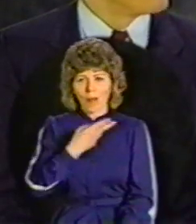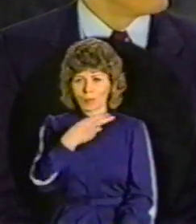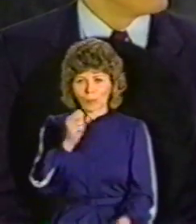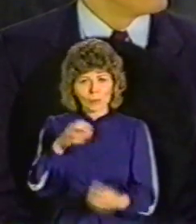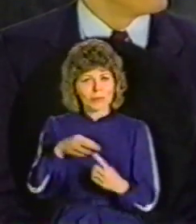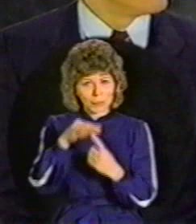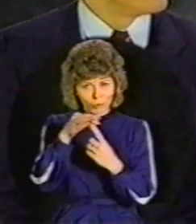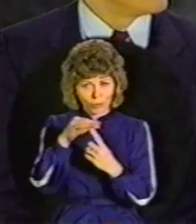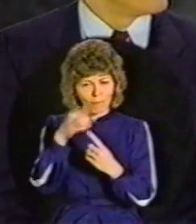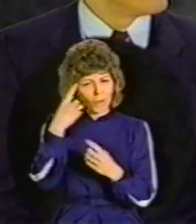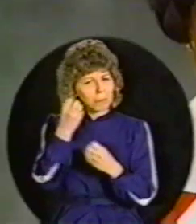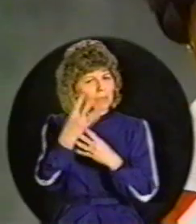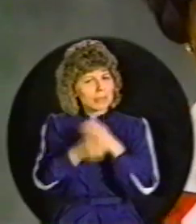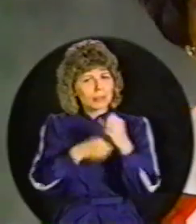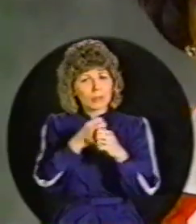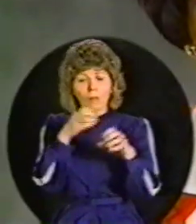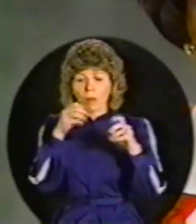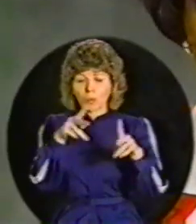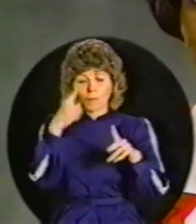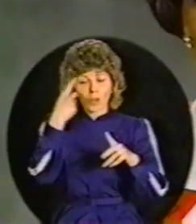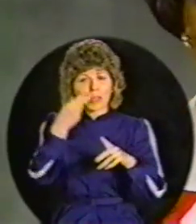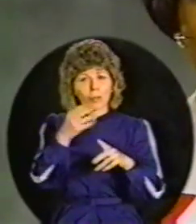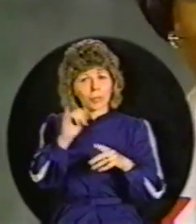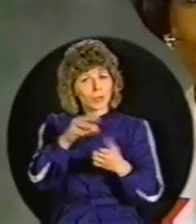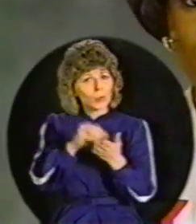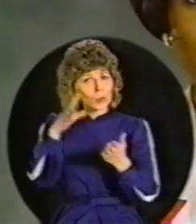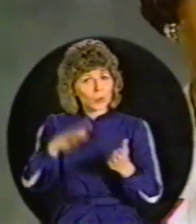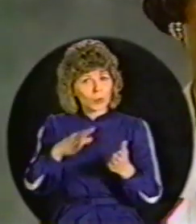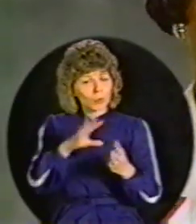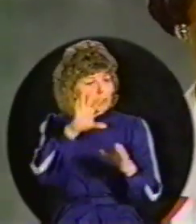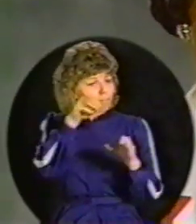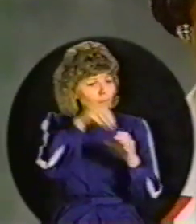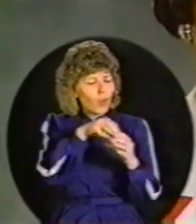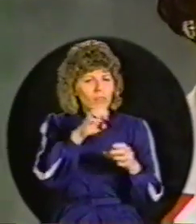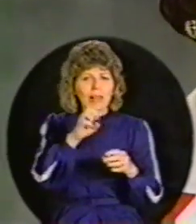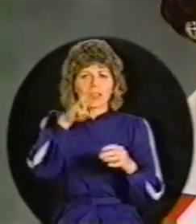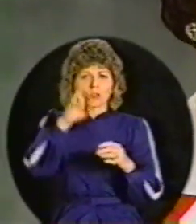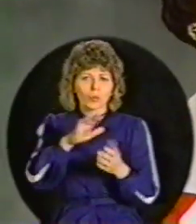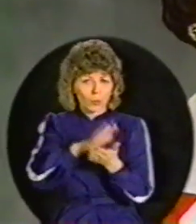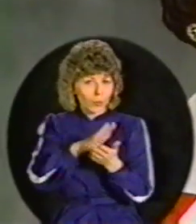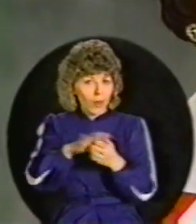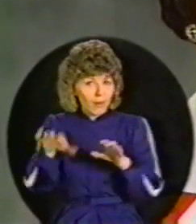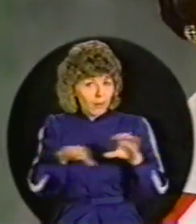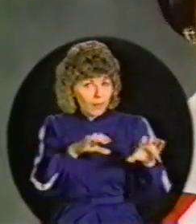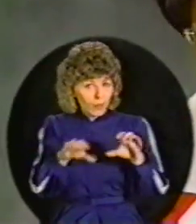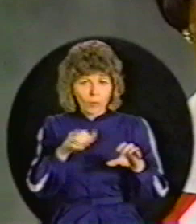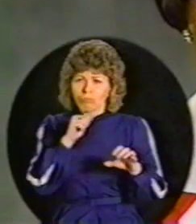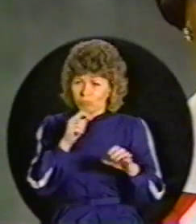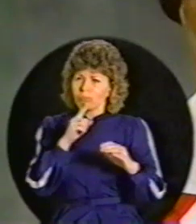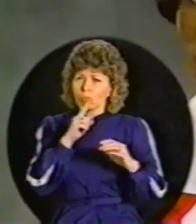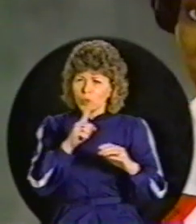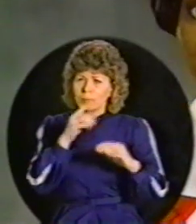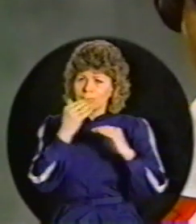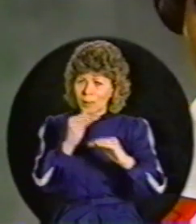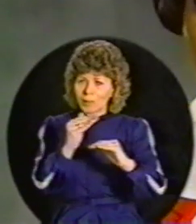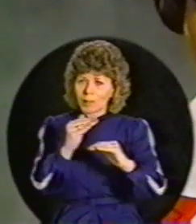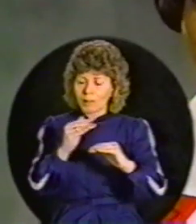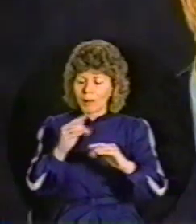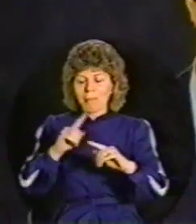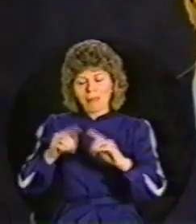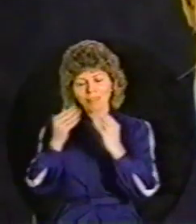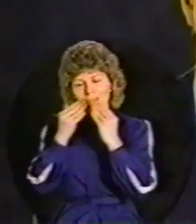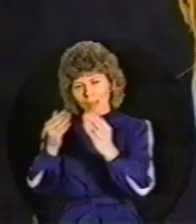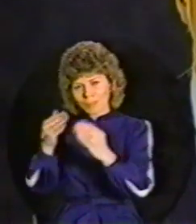Welcome back to our high school special. For years, the opportunity for hearing impaired students taking part in extracurricular activities was